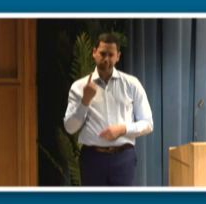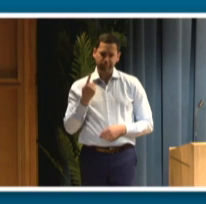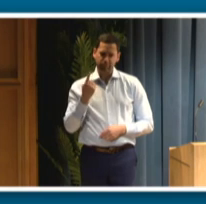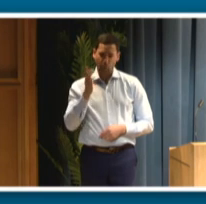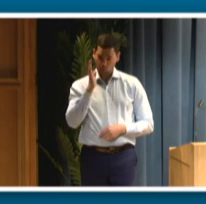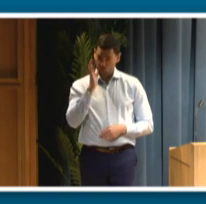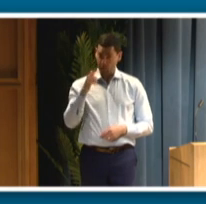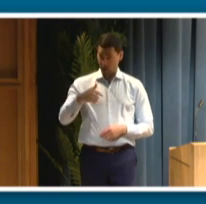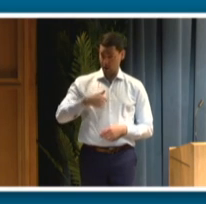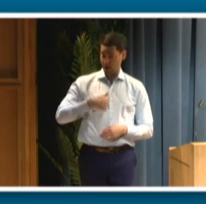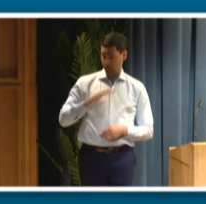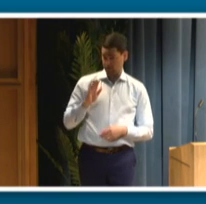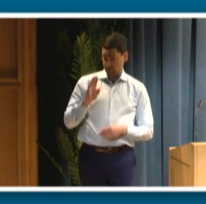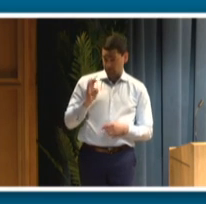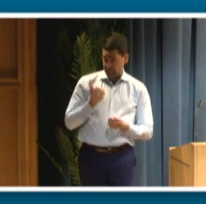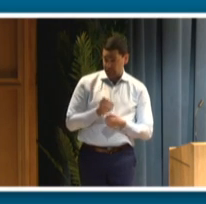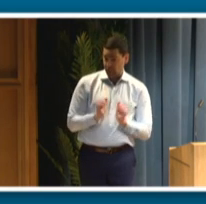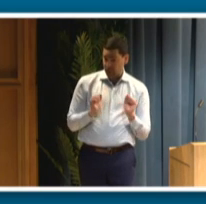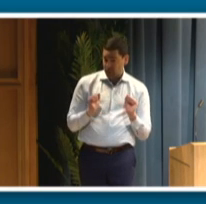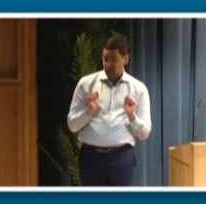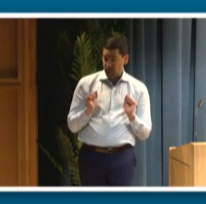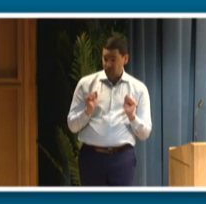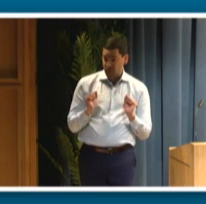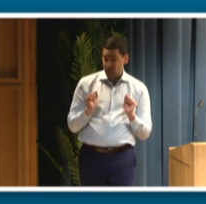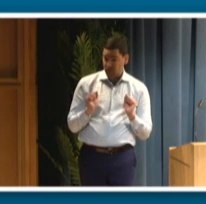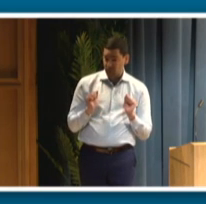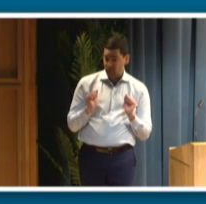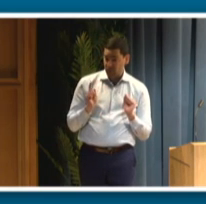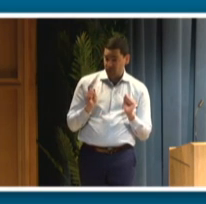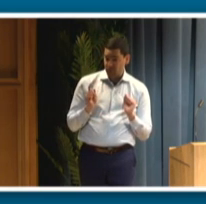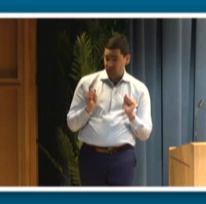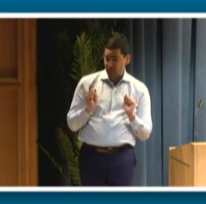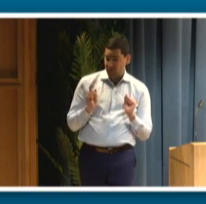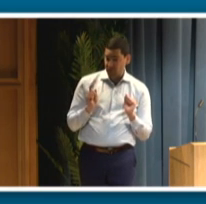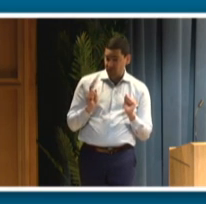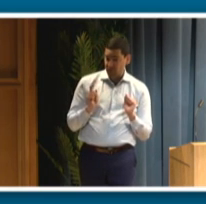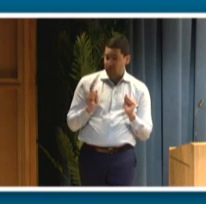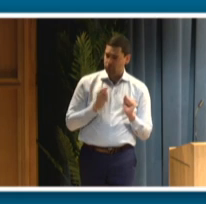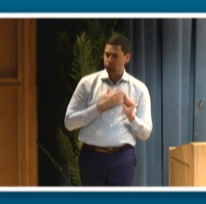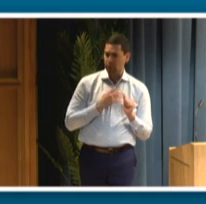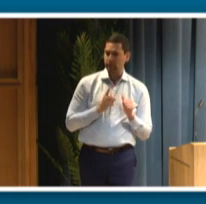safe? Yeah. Right? Like, those are sort of the initial thoughts.